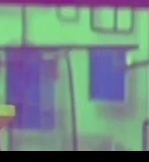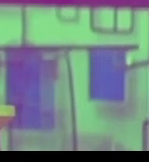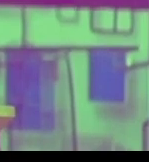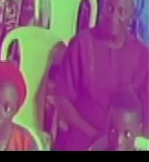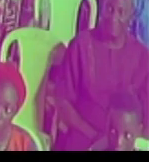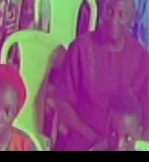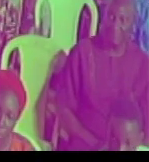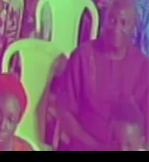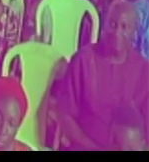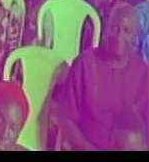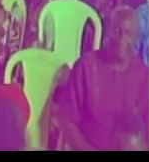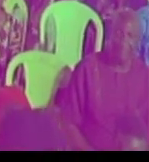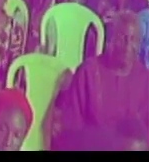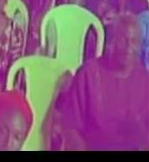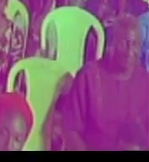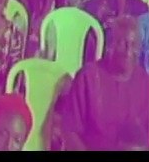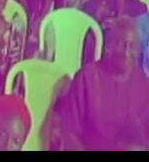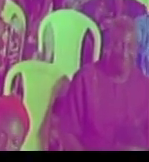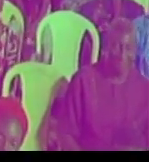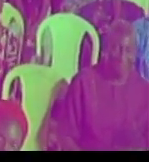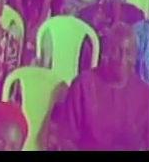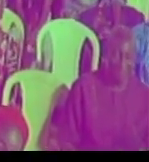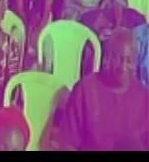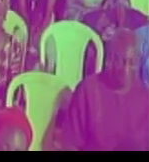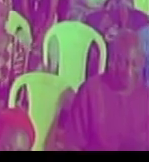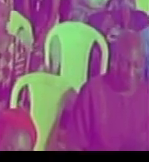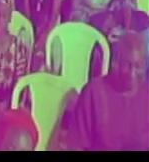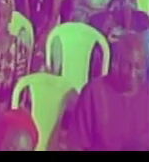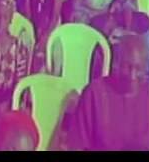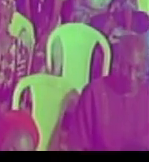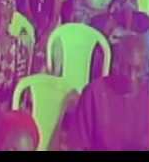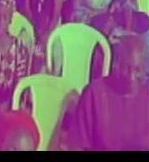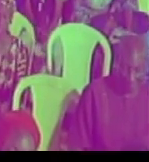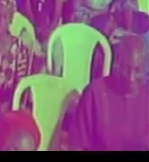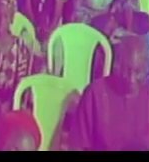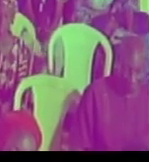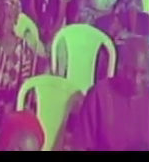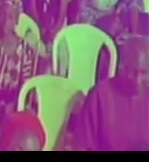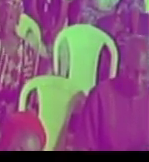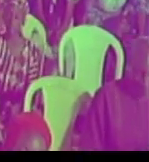expectant. And you will receive your miracle. I say you will